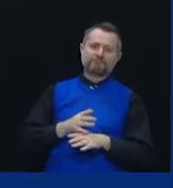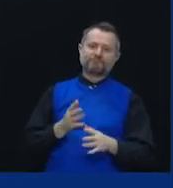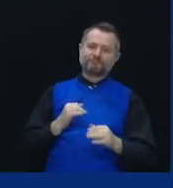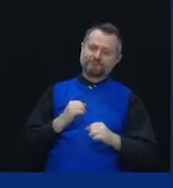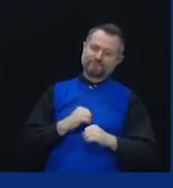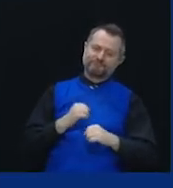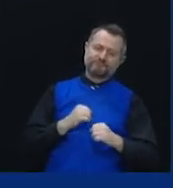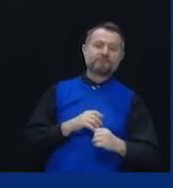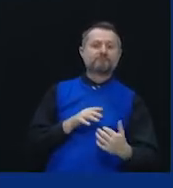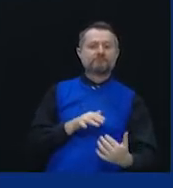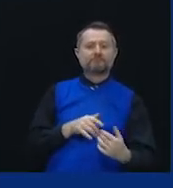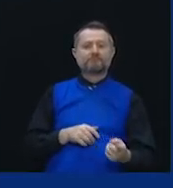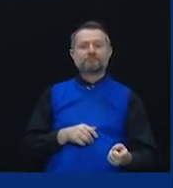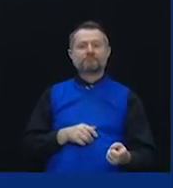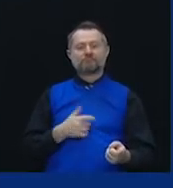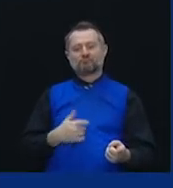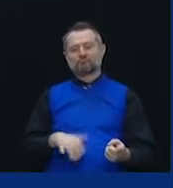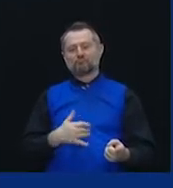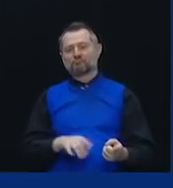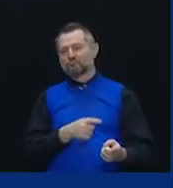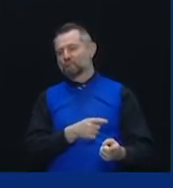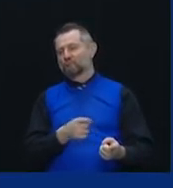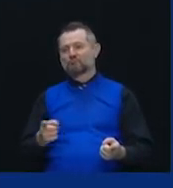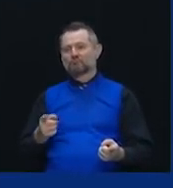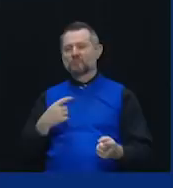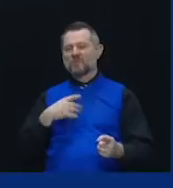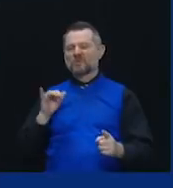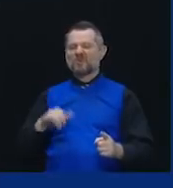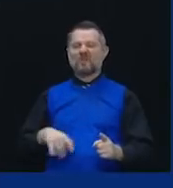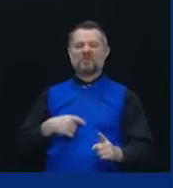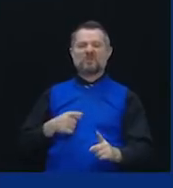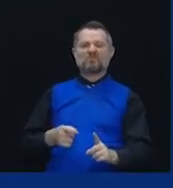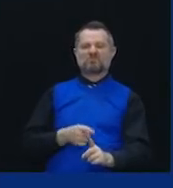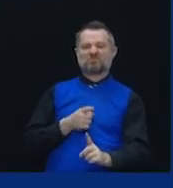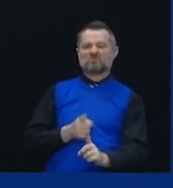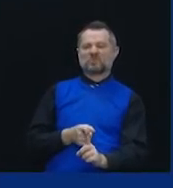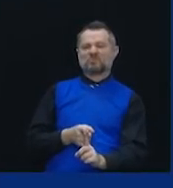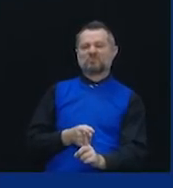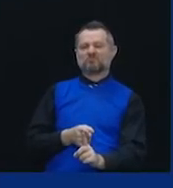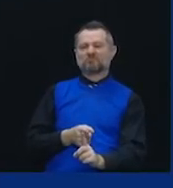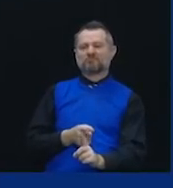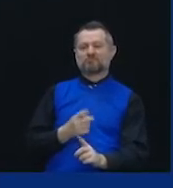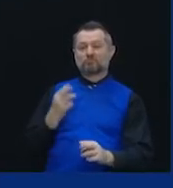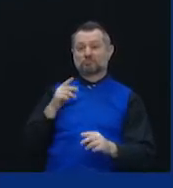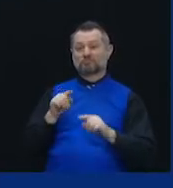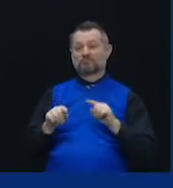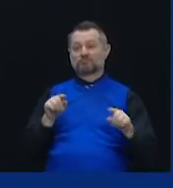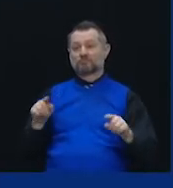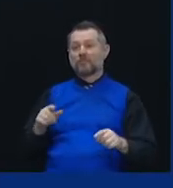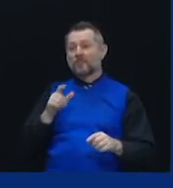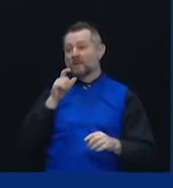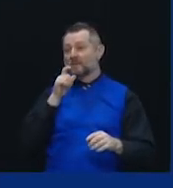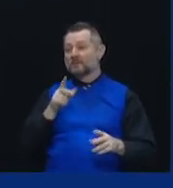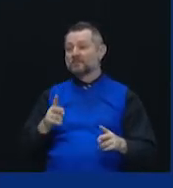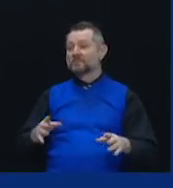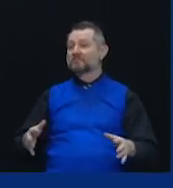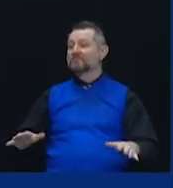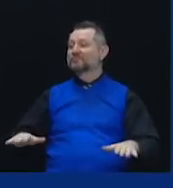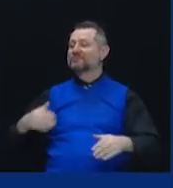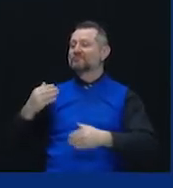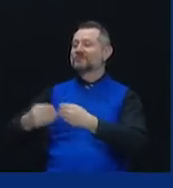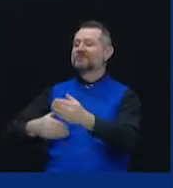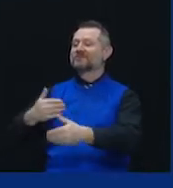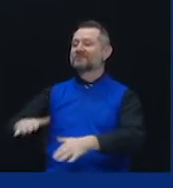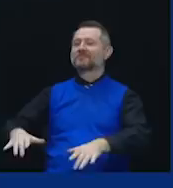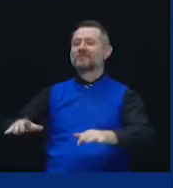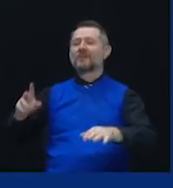And that's what that memorial will say. And children years from now, when they say, why is mom gone?